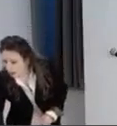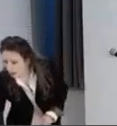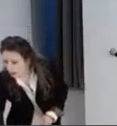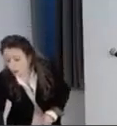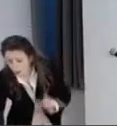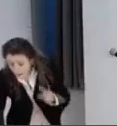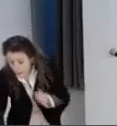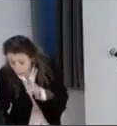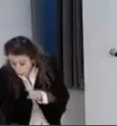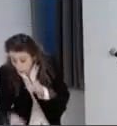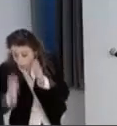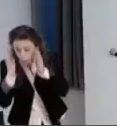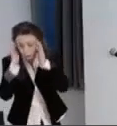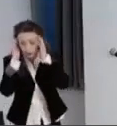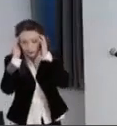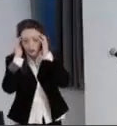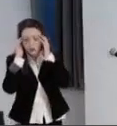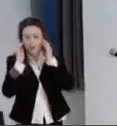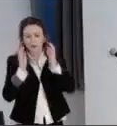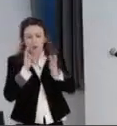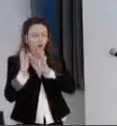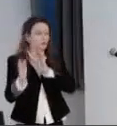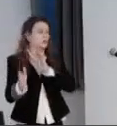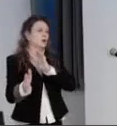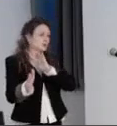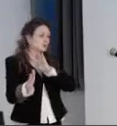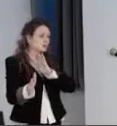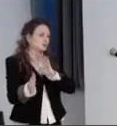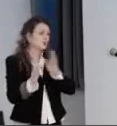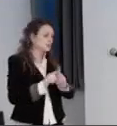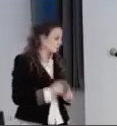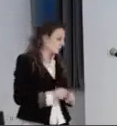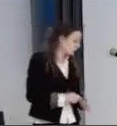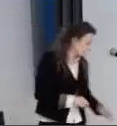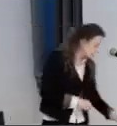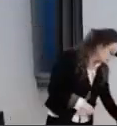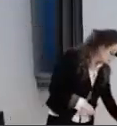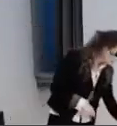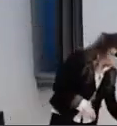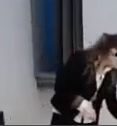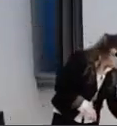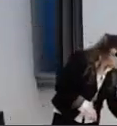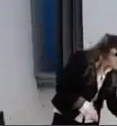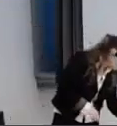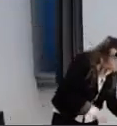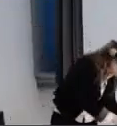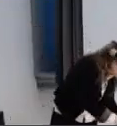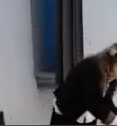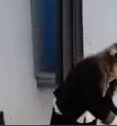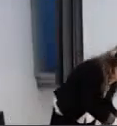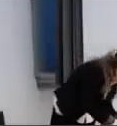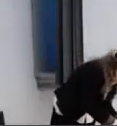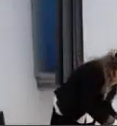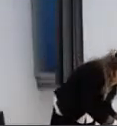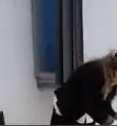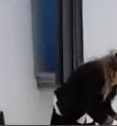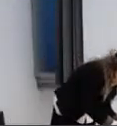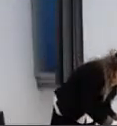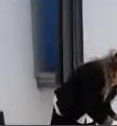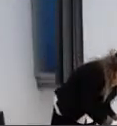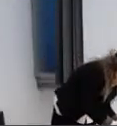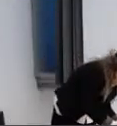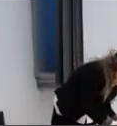And I will now show that we also need knowledge of their contrast in case of mismatch. Here is where